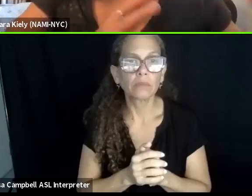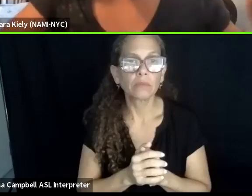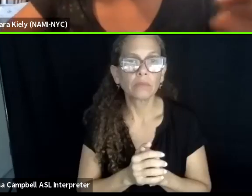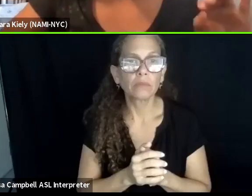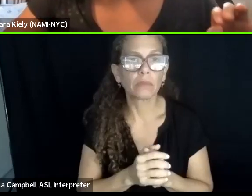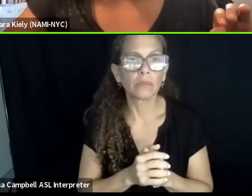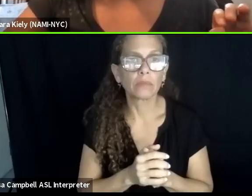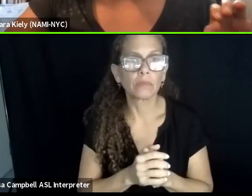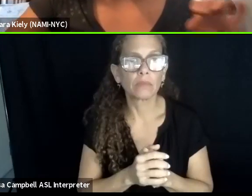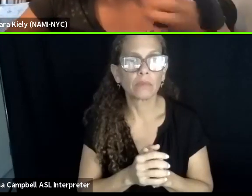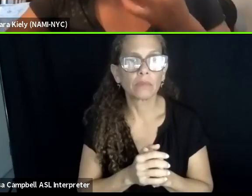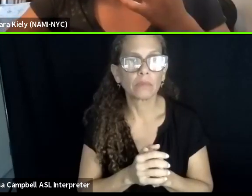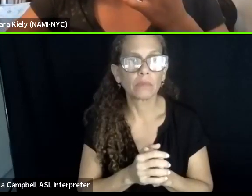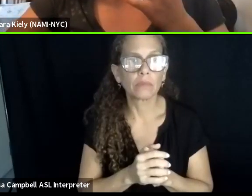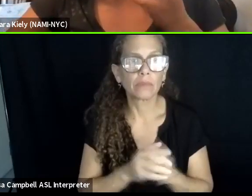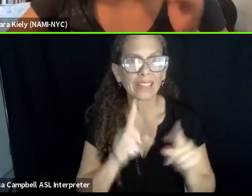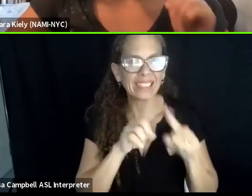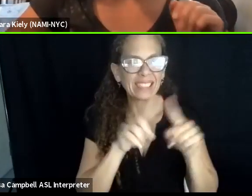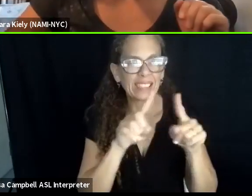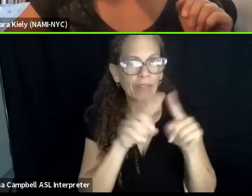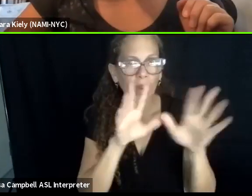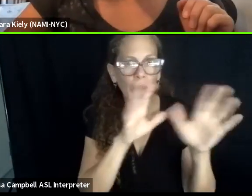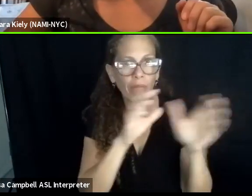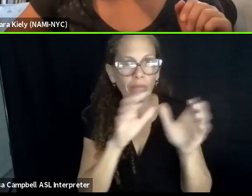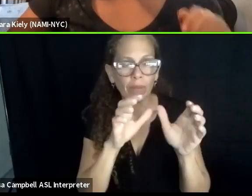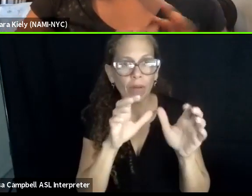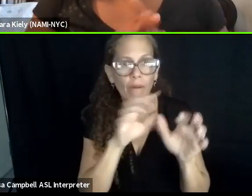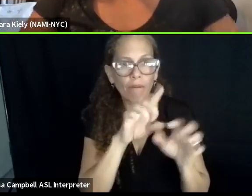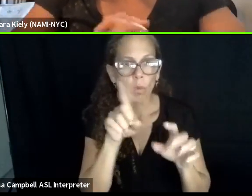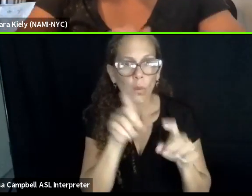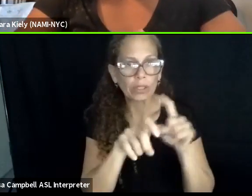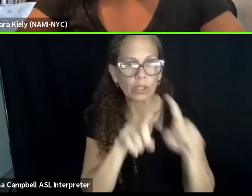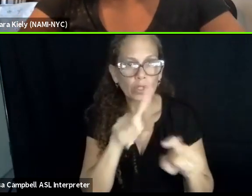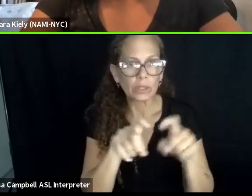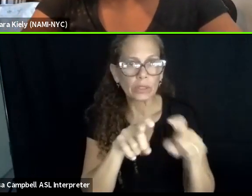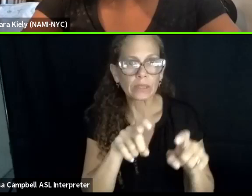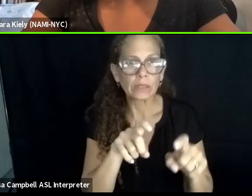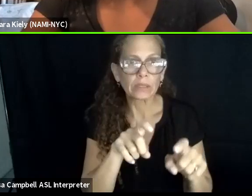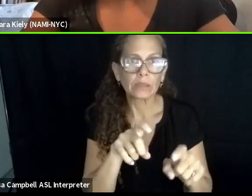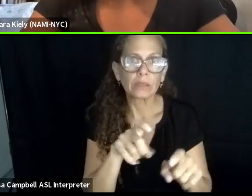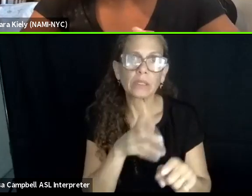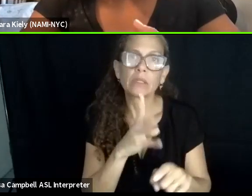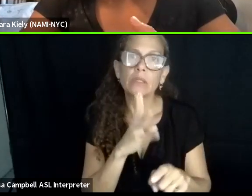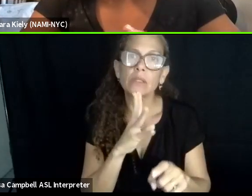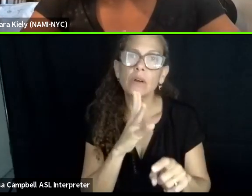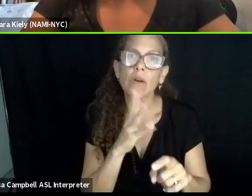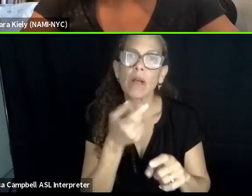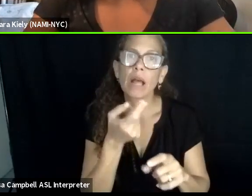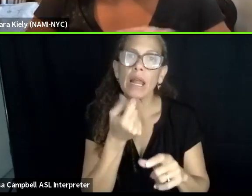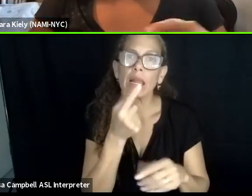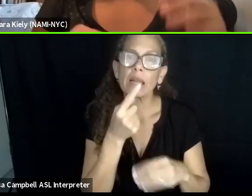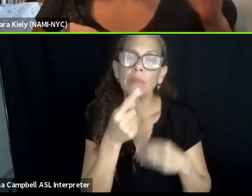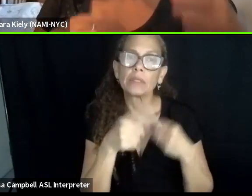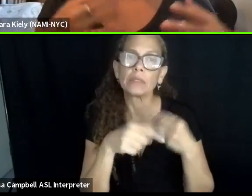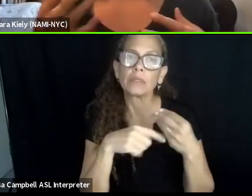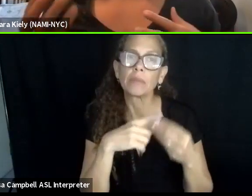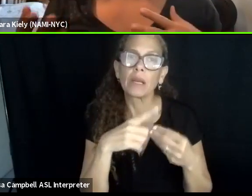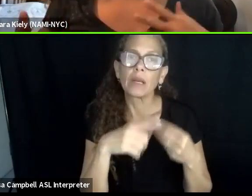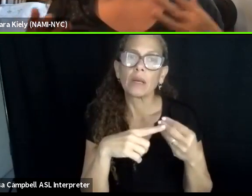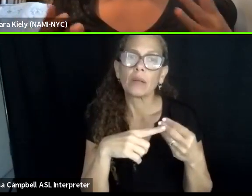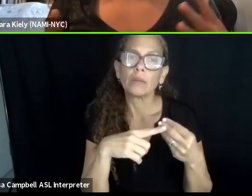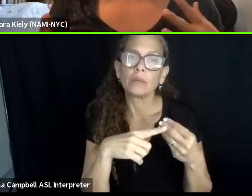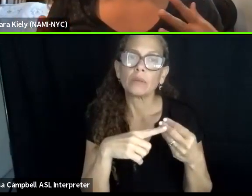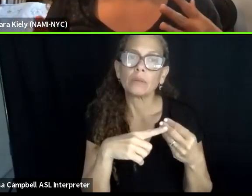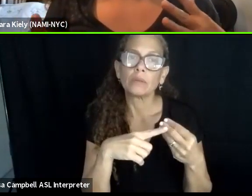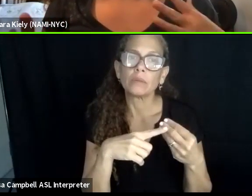there's a couple of different categories of questions. Can you talk a little bit about a couple of